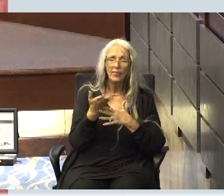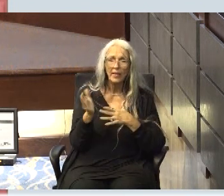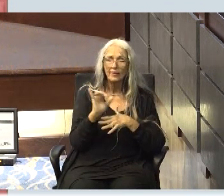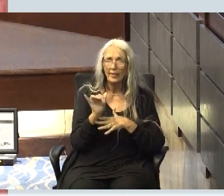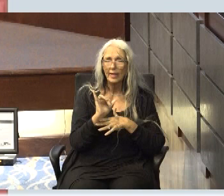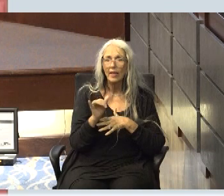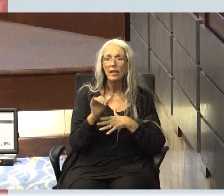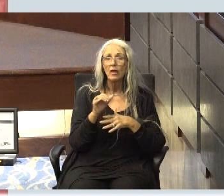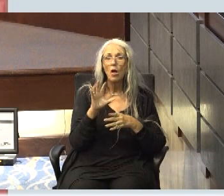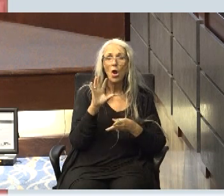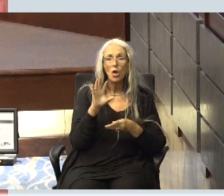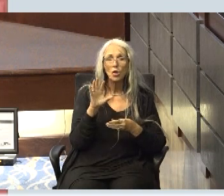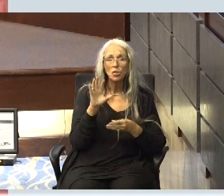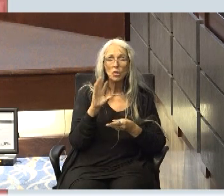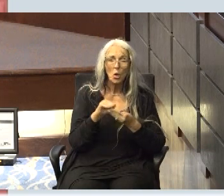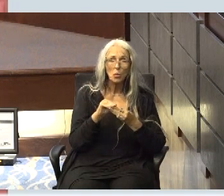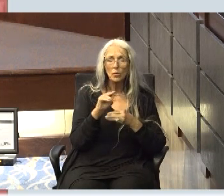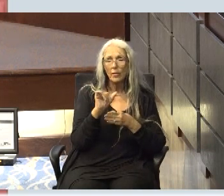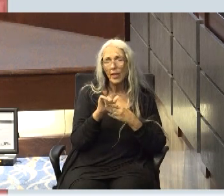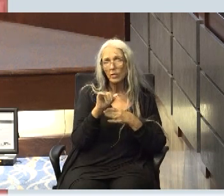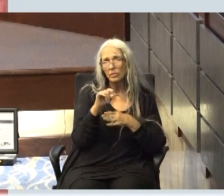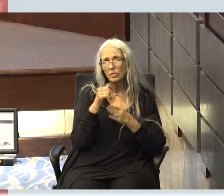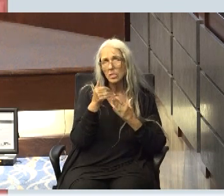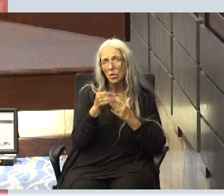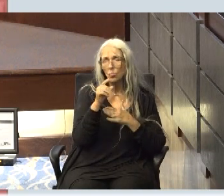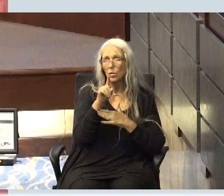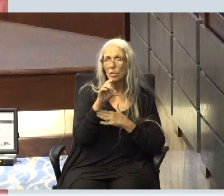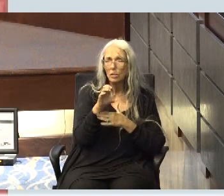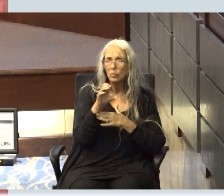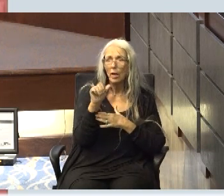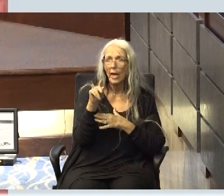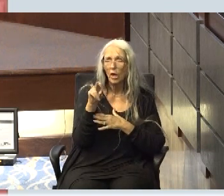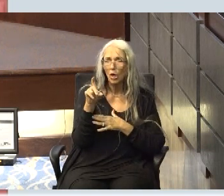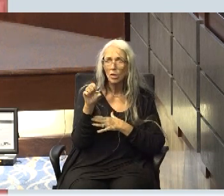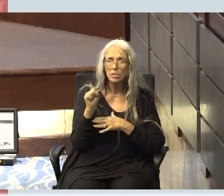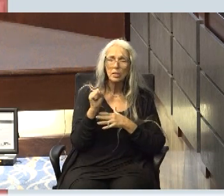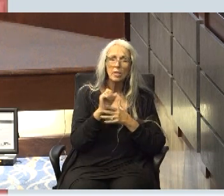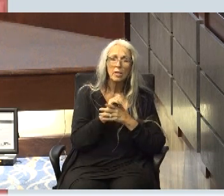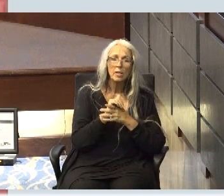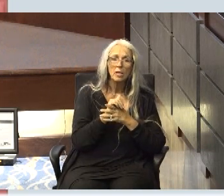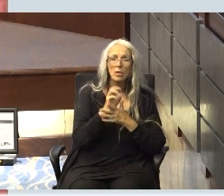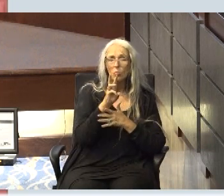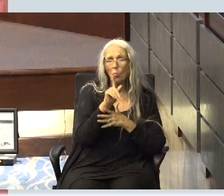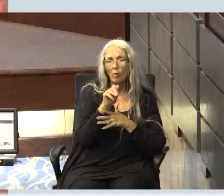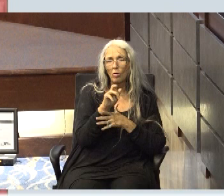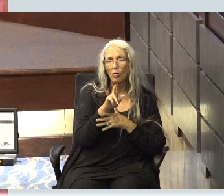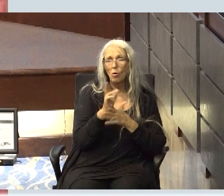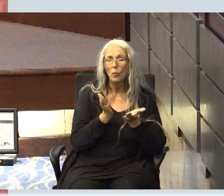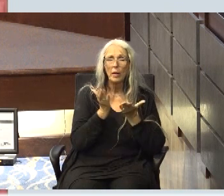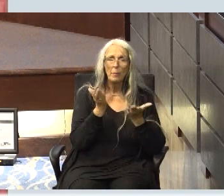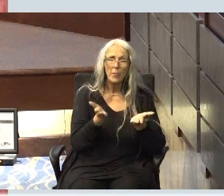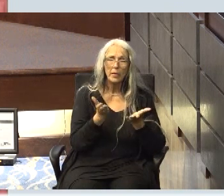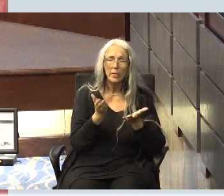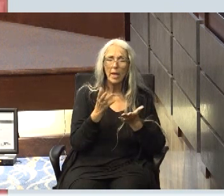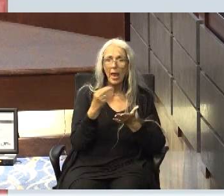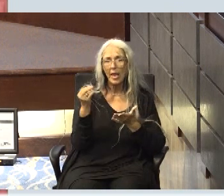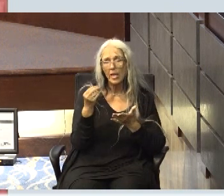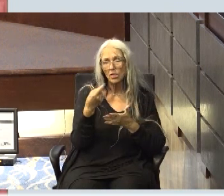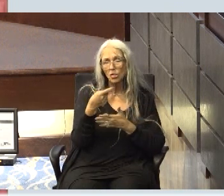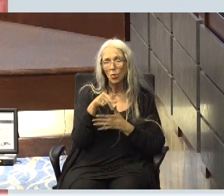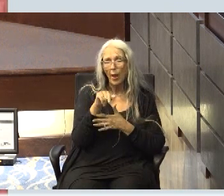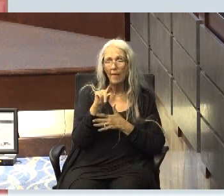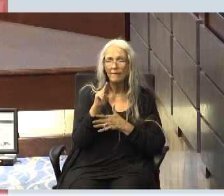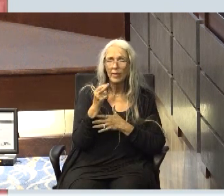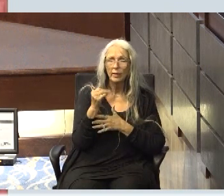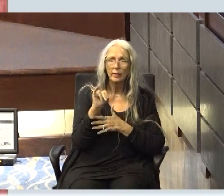total survey area is closer to 100 acres, and Walker's been brought on, or Walker's recommended to perform the topographic and